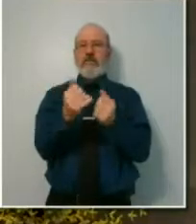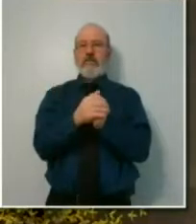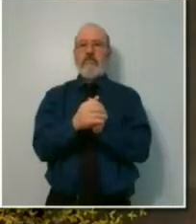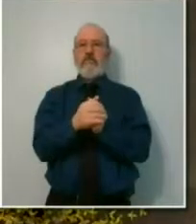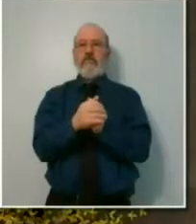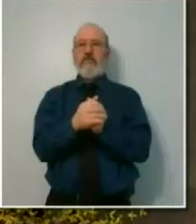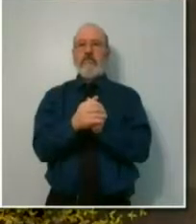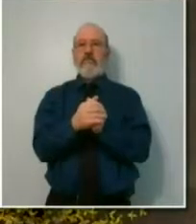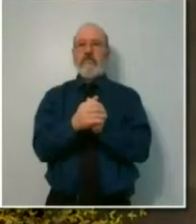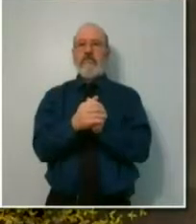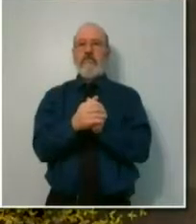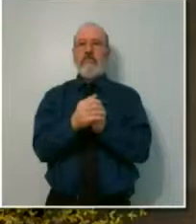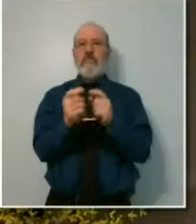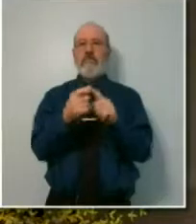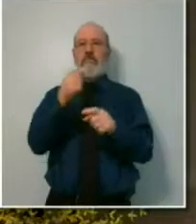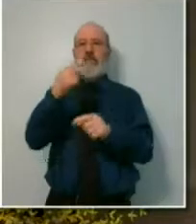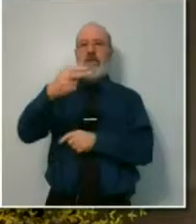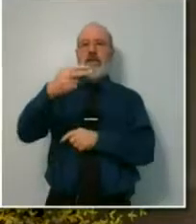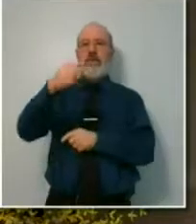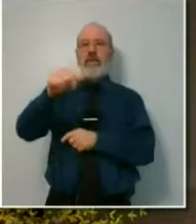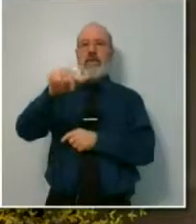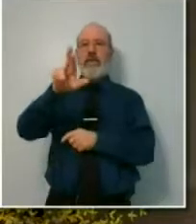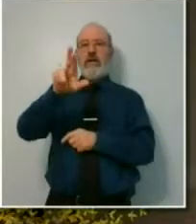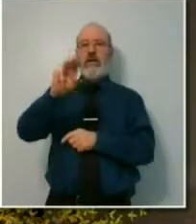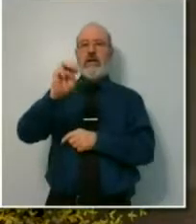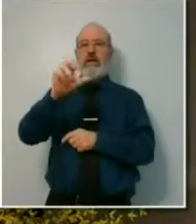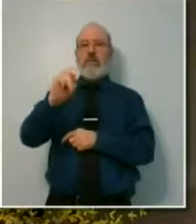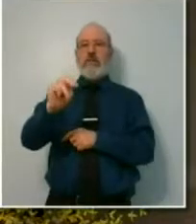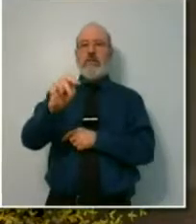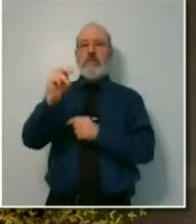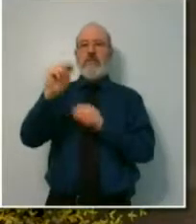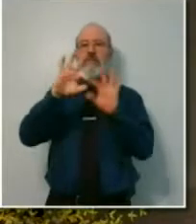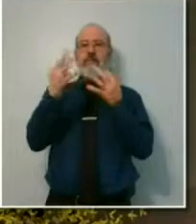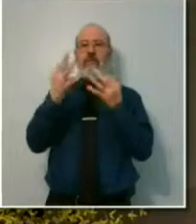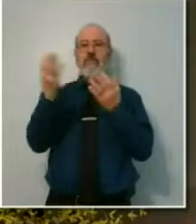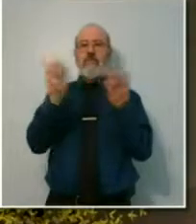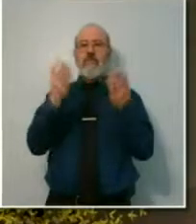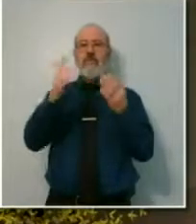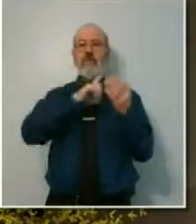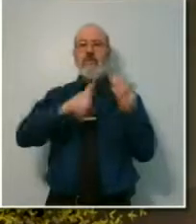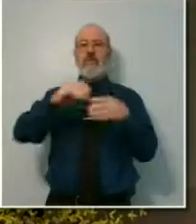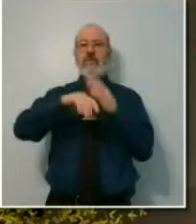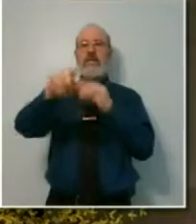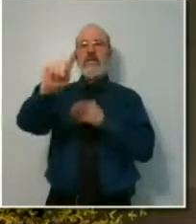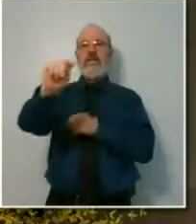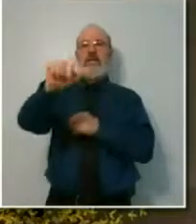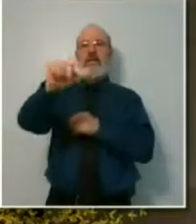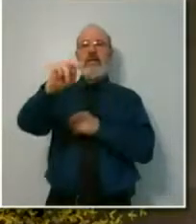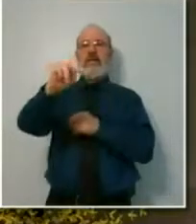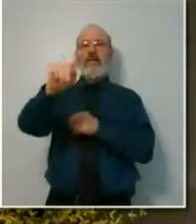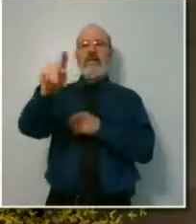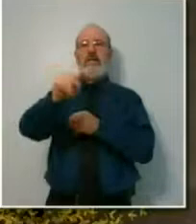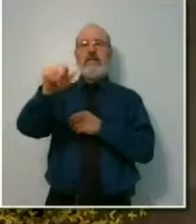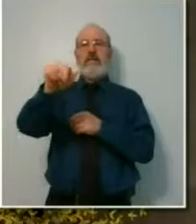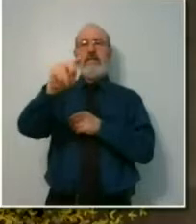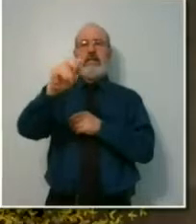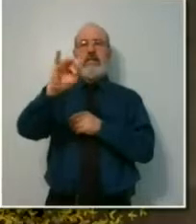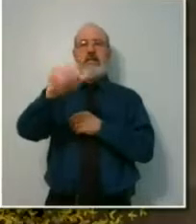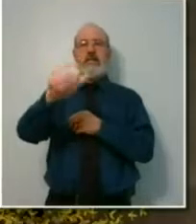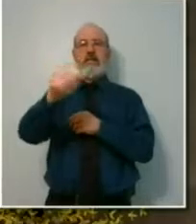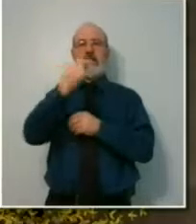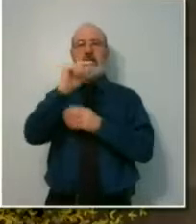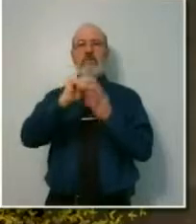the Harmon family serving the Lord in Tanzania. And they wrote and say, I